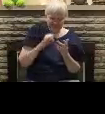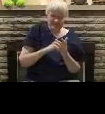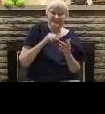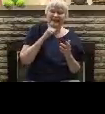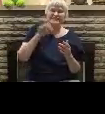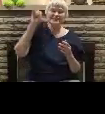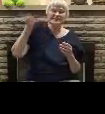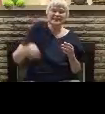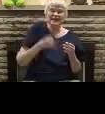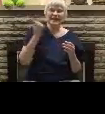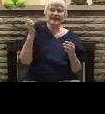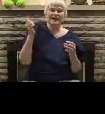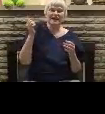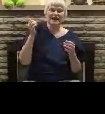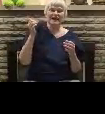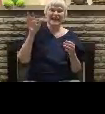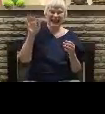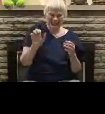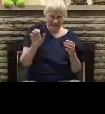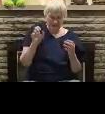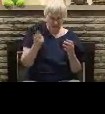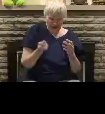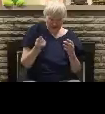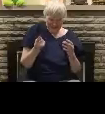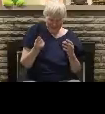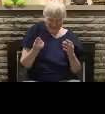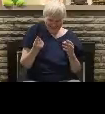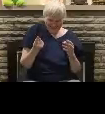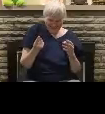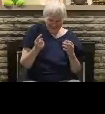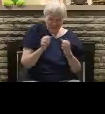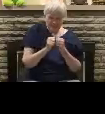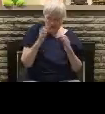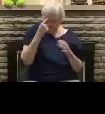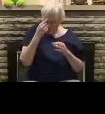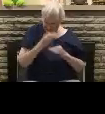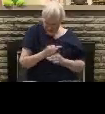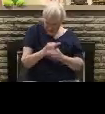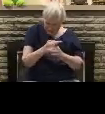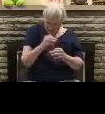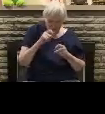just a falling away first, but there's places where it's referred to as the.